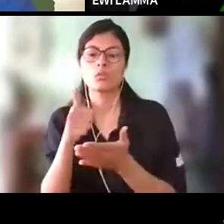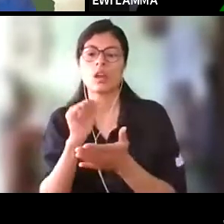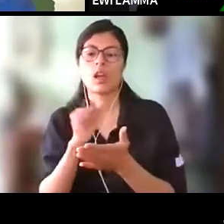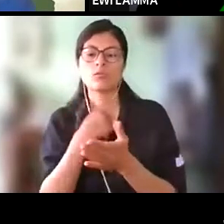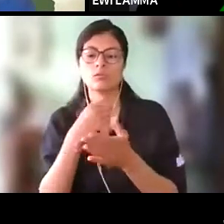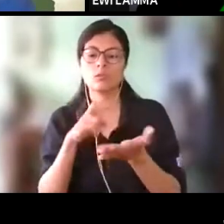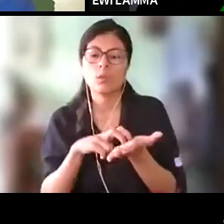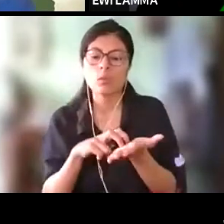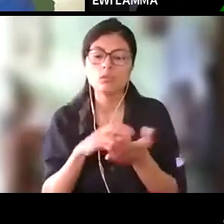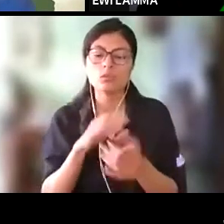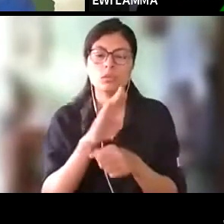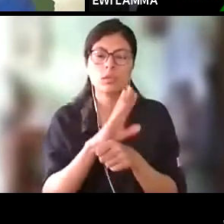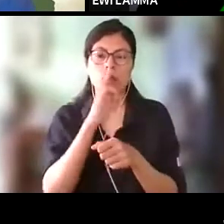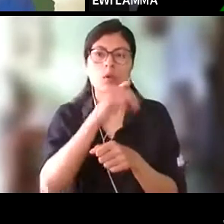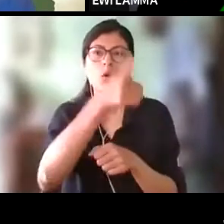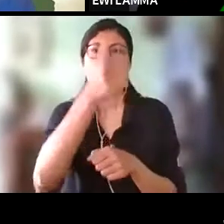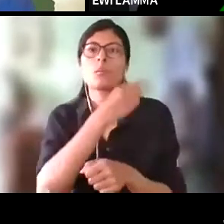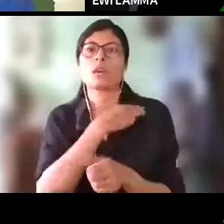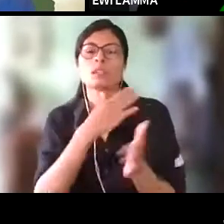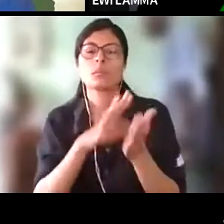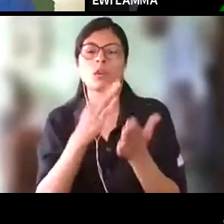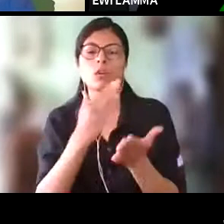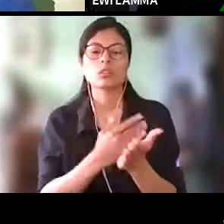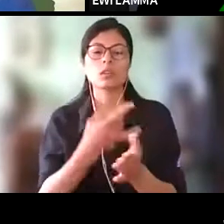We have had, as mentioned before,